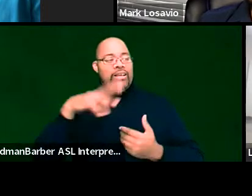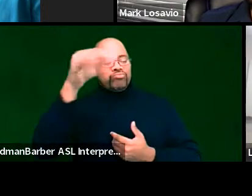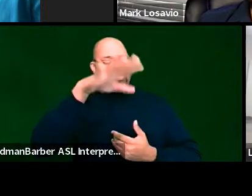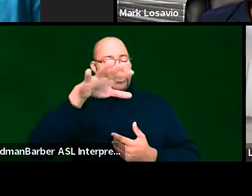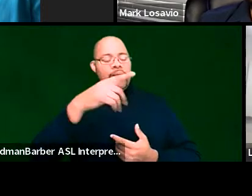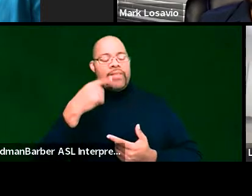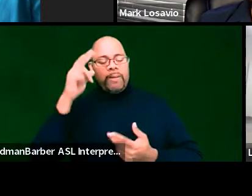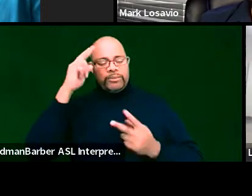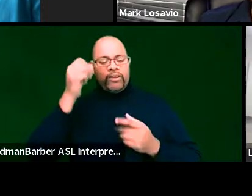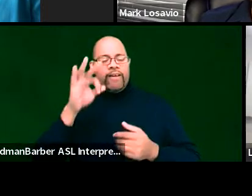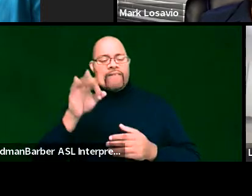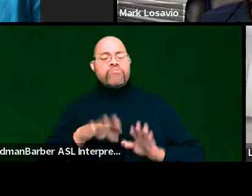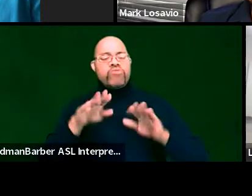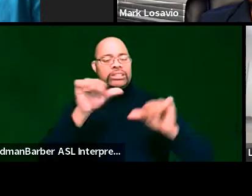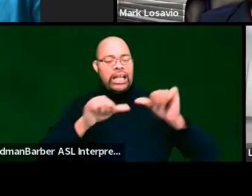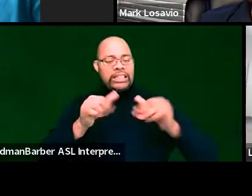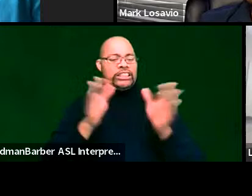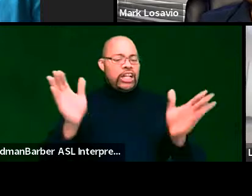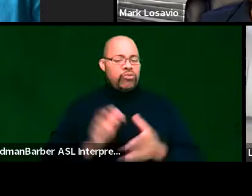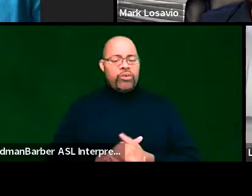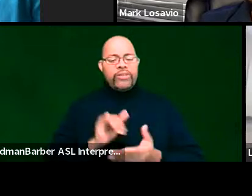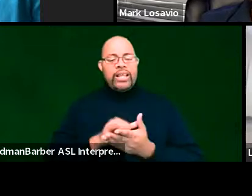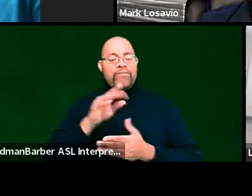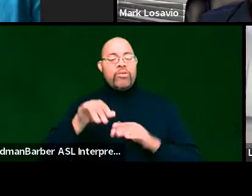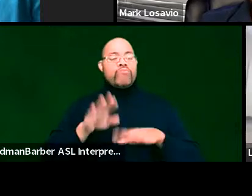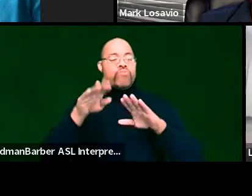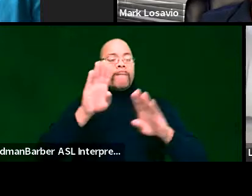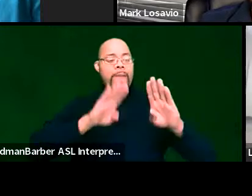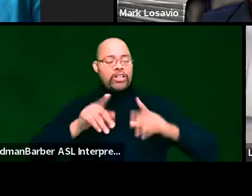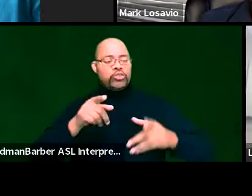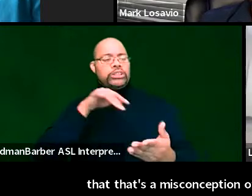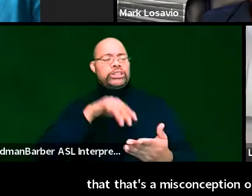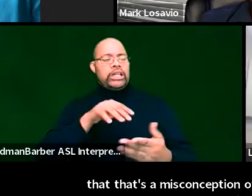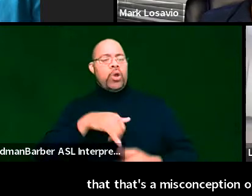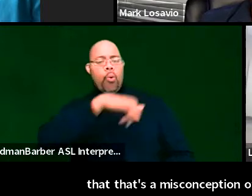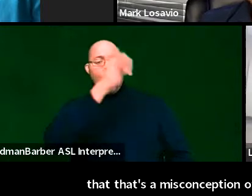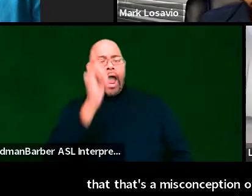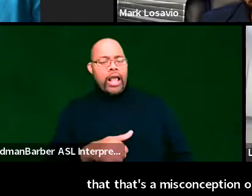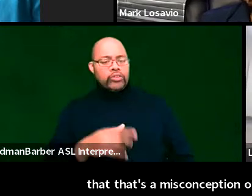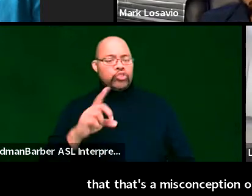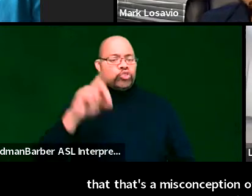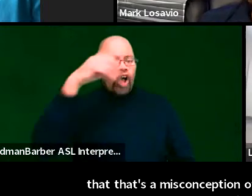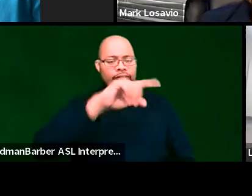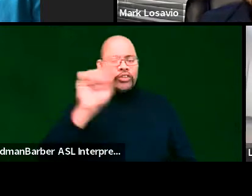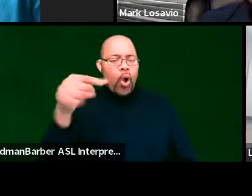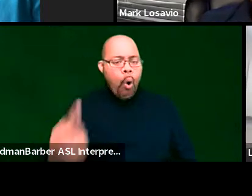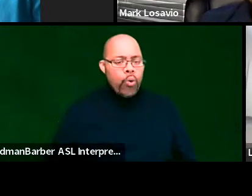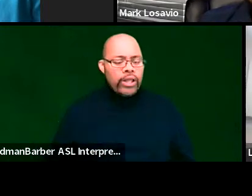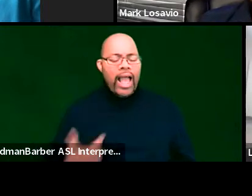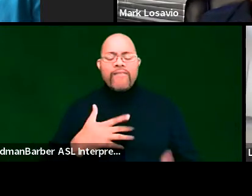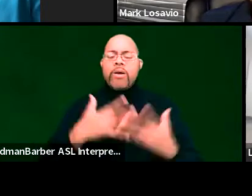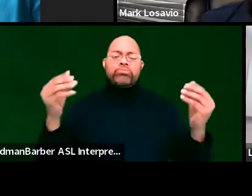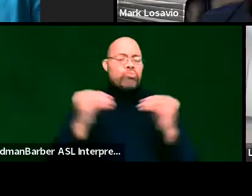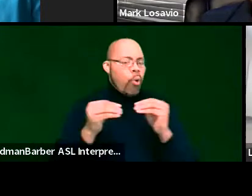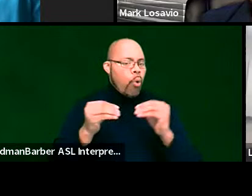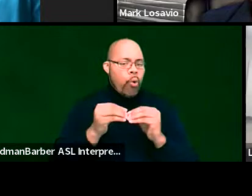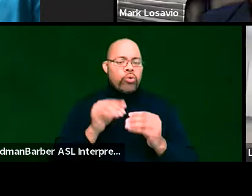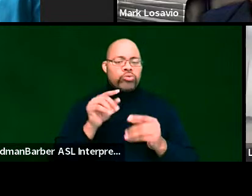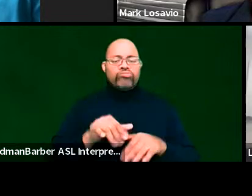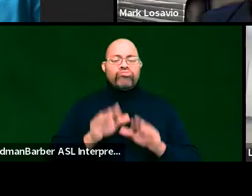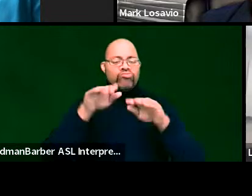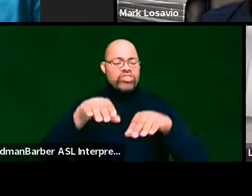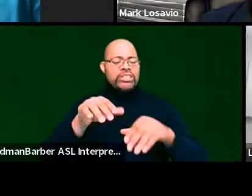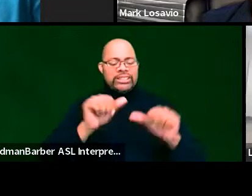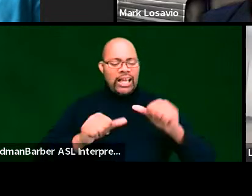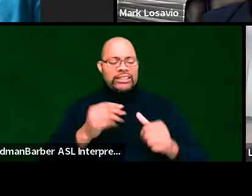a misconception of marine science in general, right, that if you're a marine biologist, you study whales or dolphins, right? And there's so much more to marine